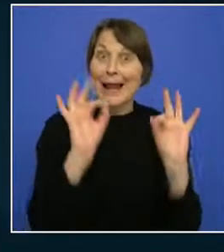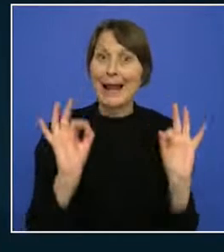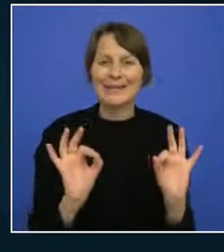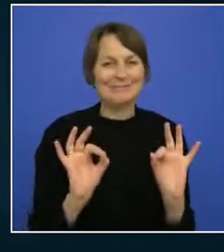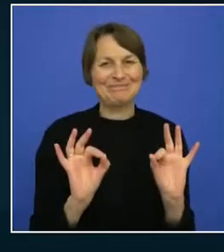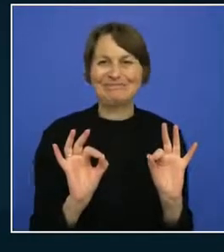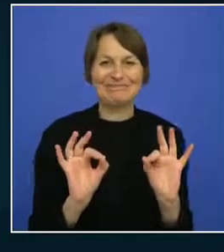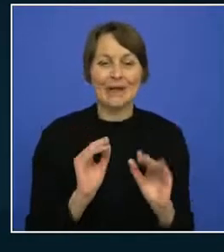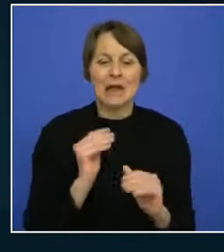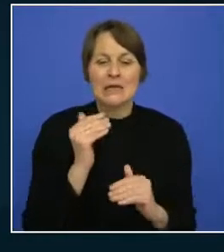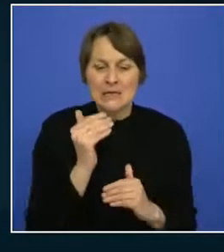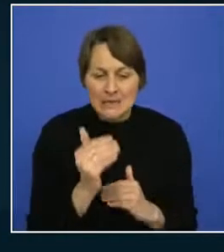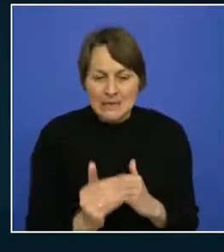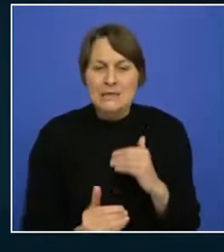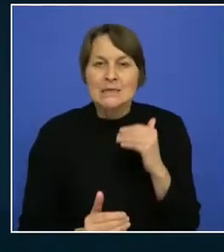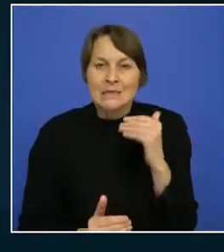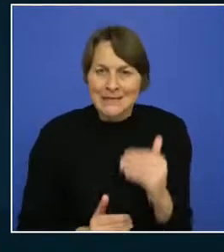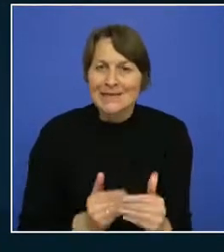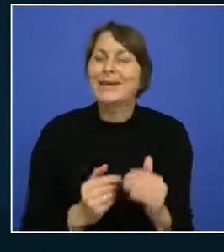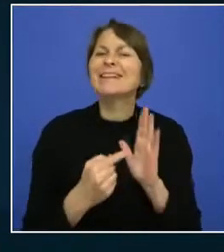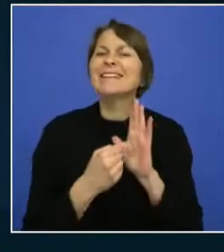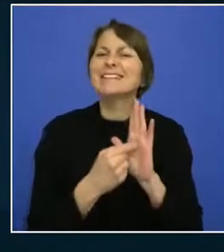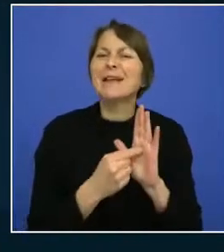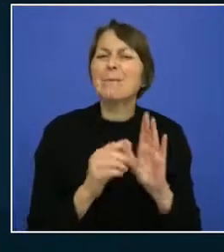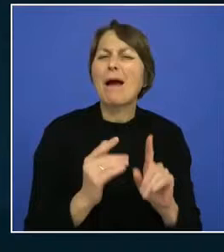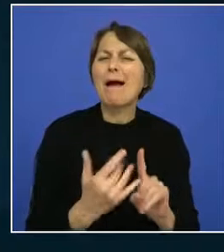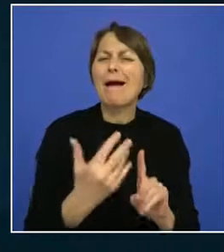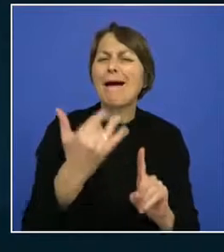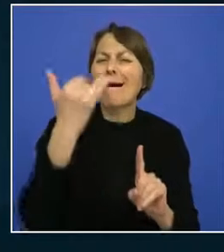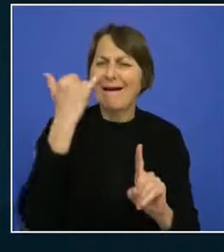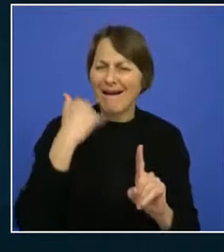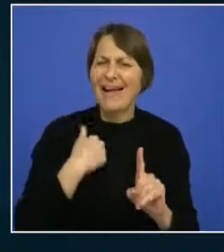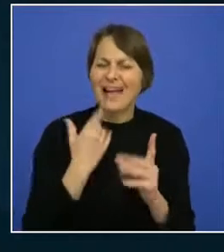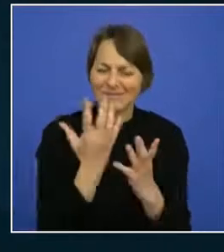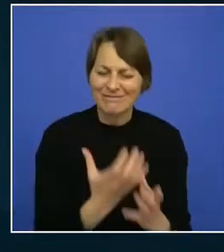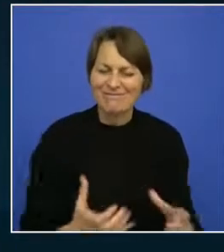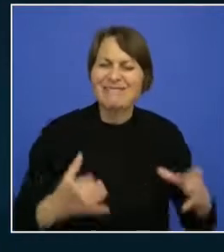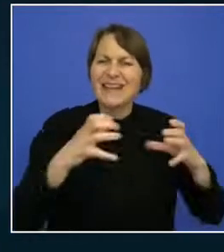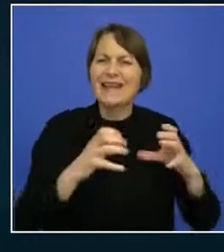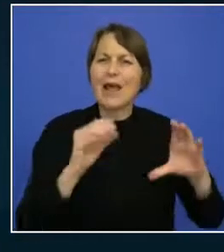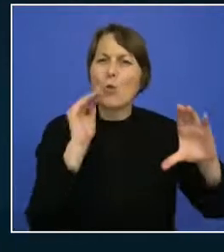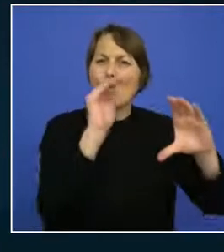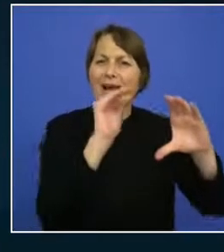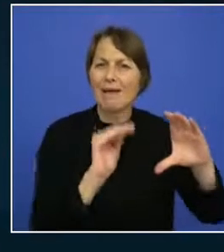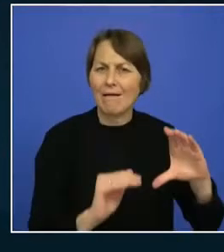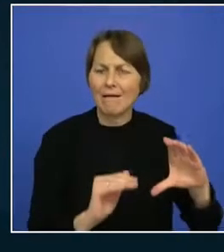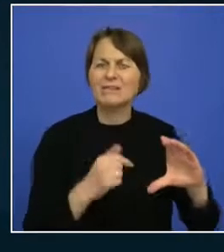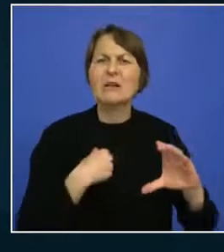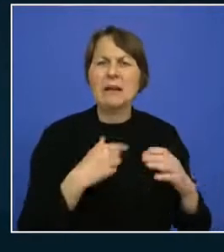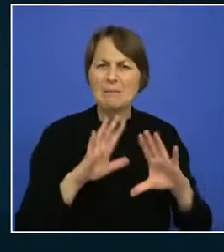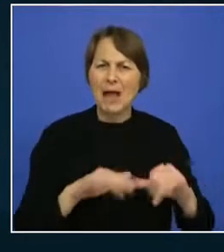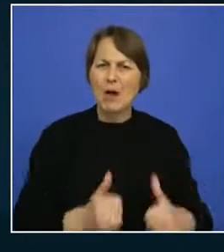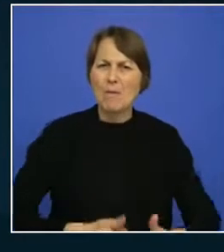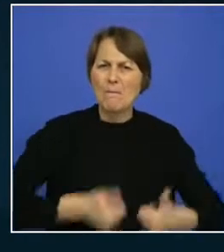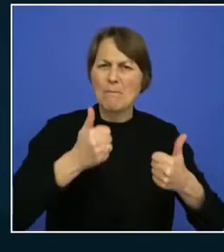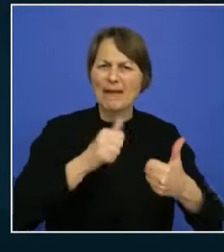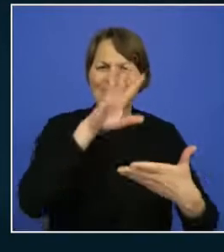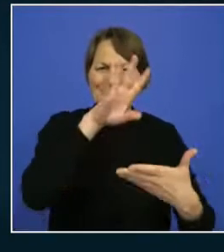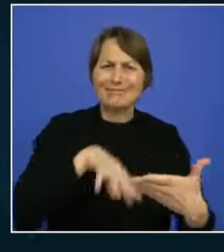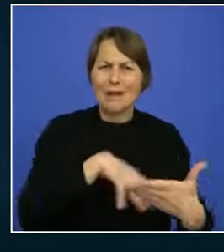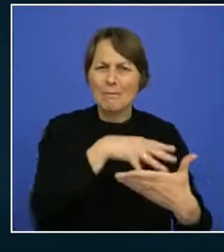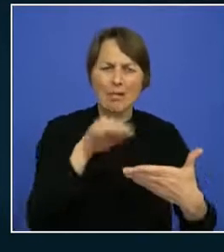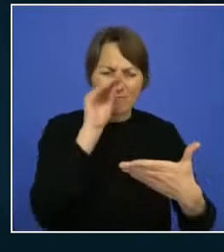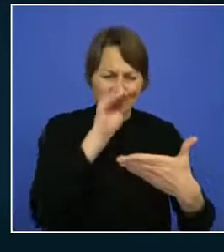pretty. I did this with data warehousing back in the day. I just needed to learn how to do that fact table. The next one I did